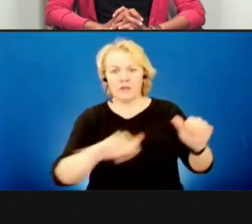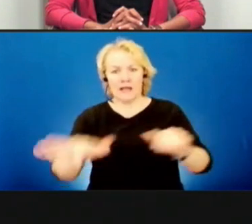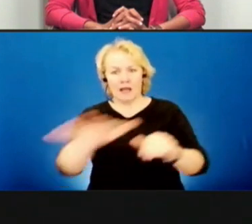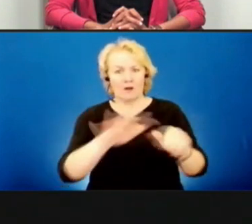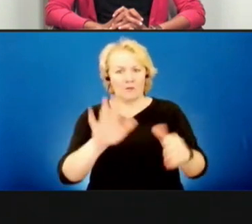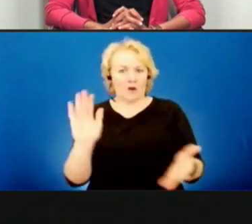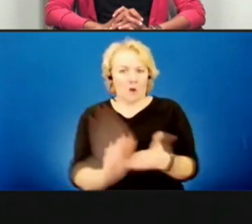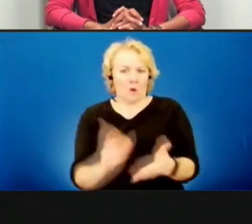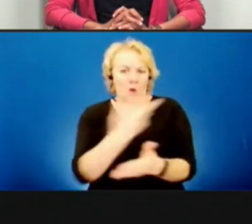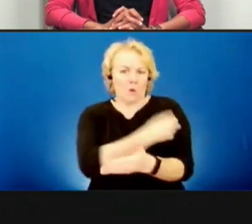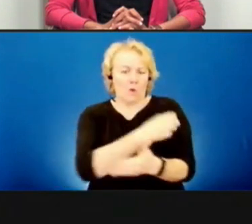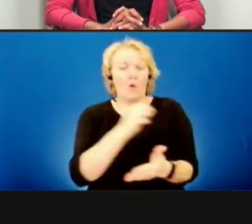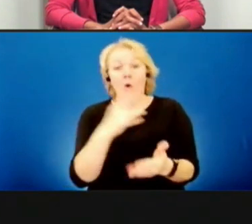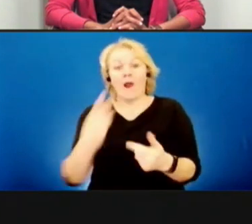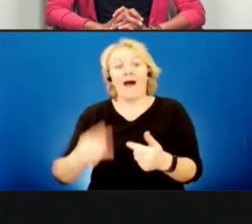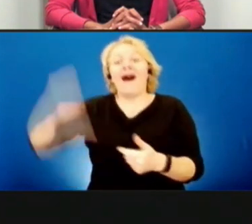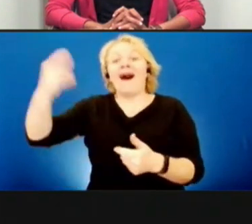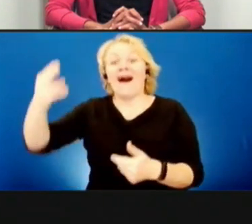or high infections?